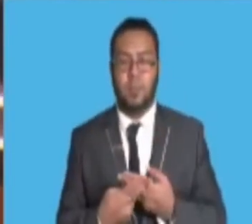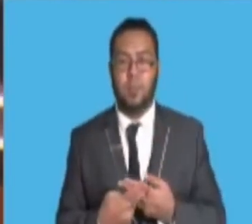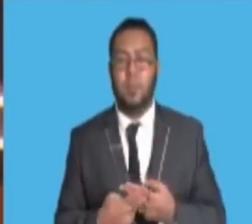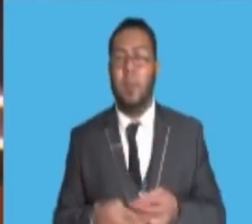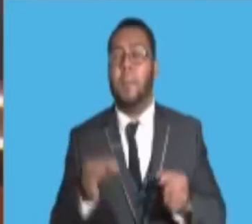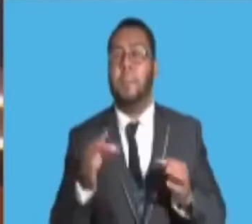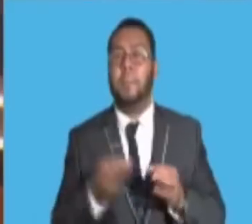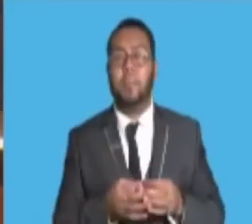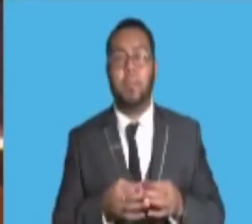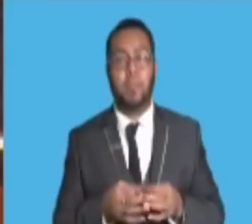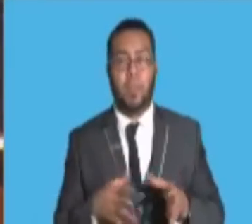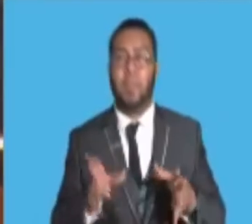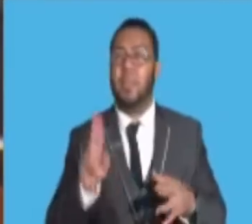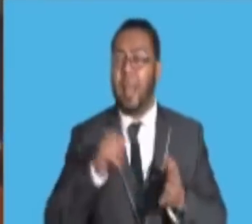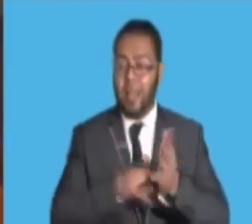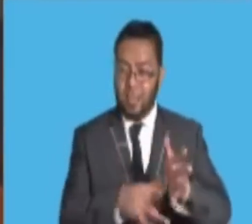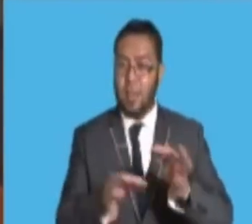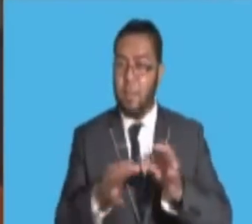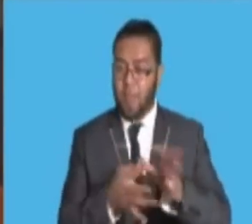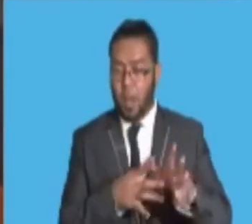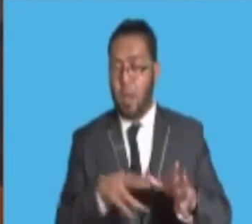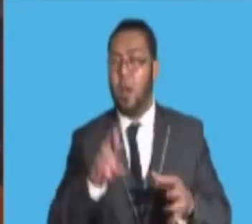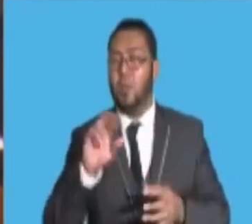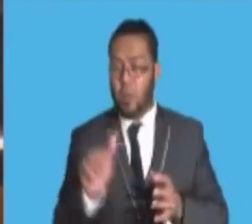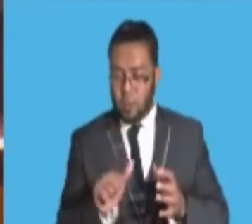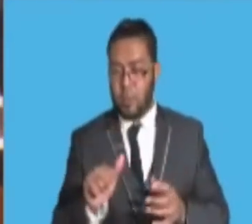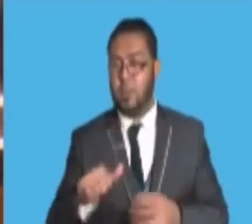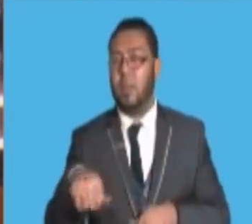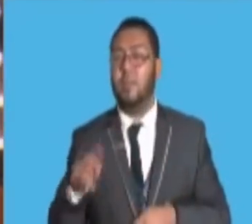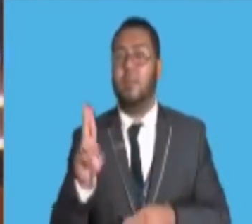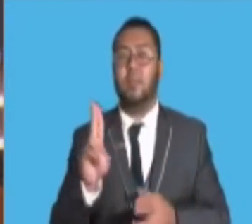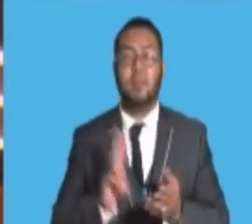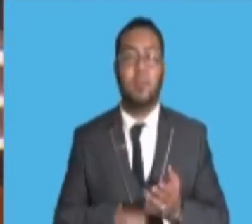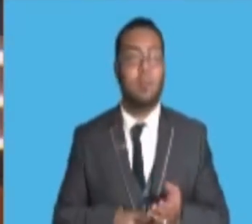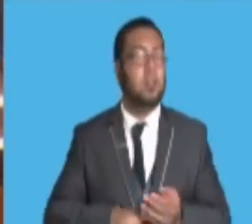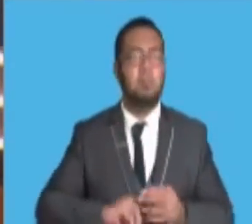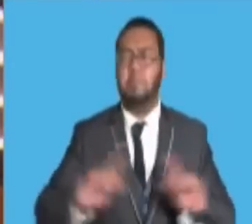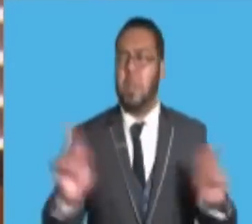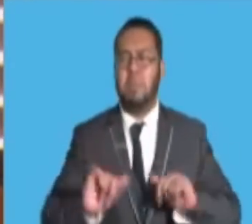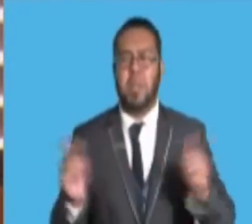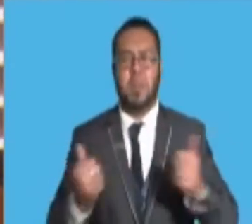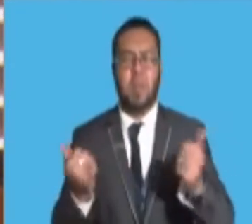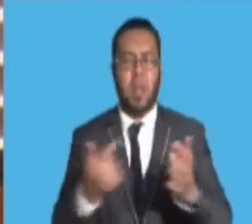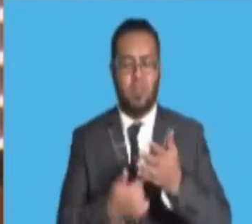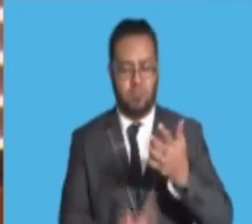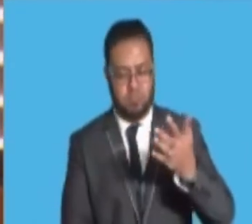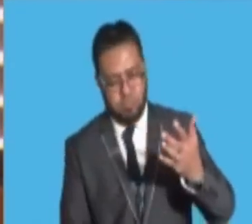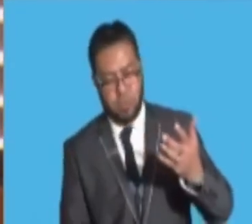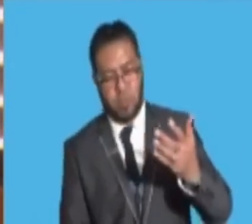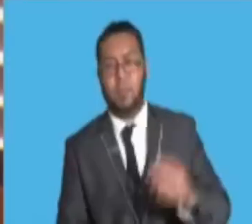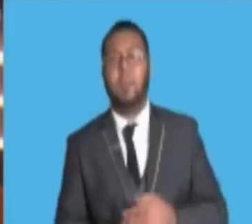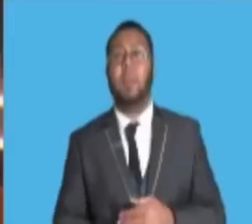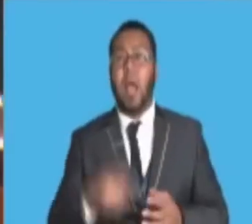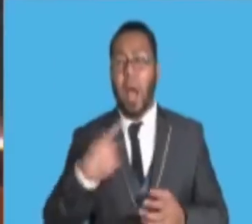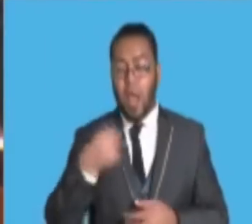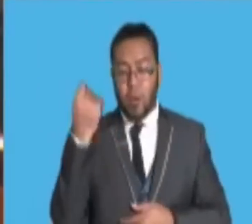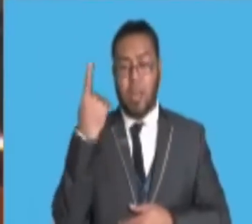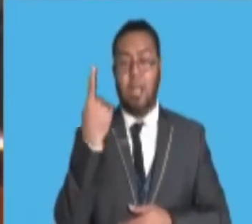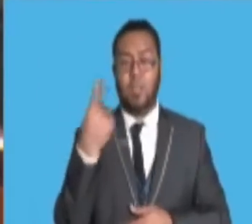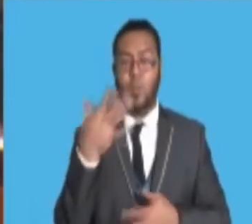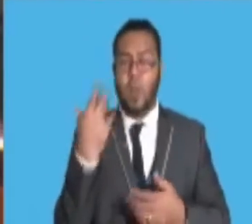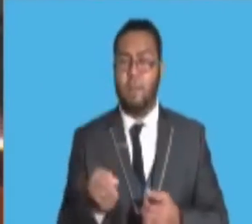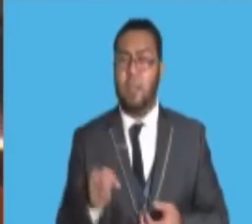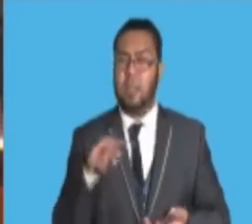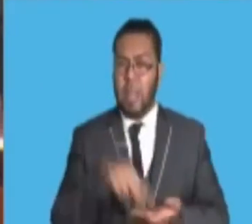Gunimbau, Nakabu in Nandi, Ba, Raki Raki, Visese, and many, many more. I realize, Madam Speaker, that I stand